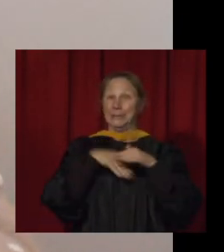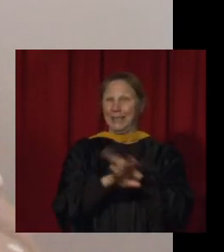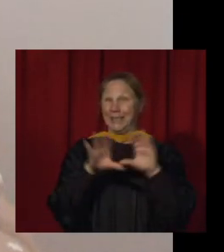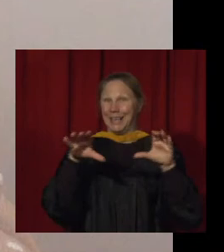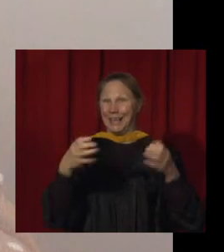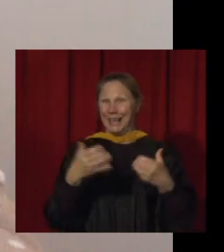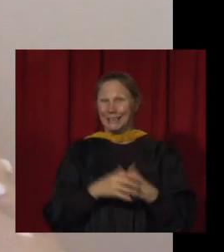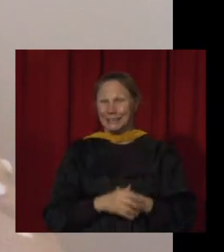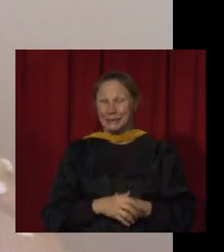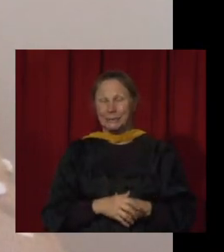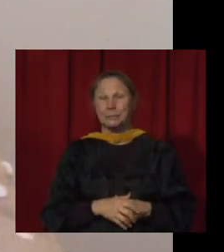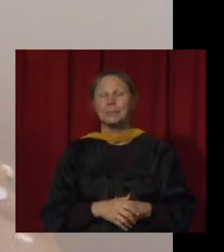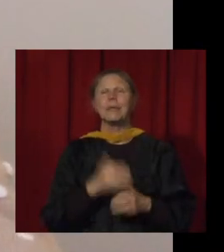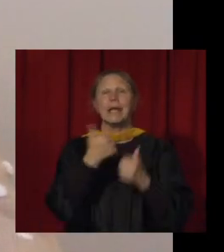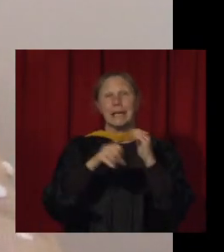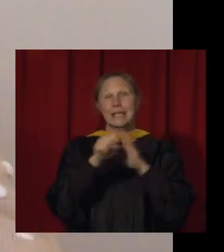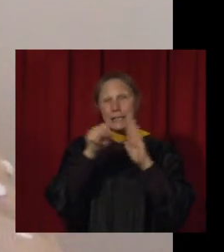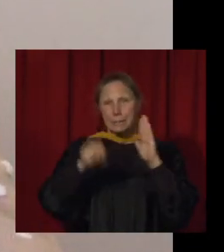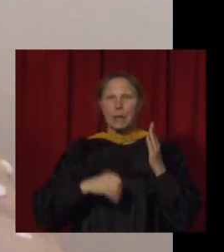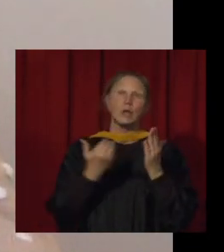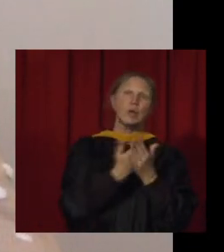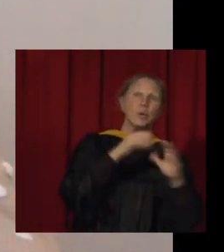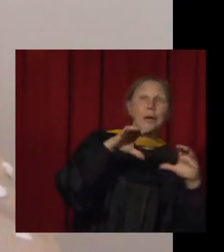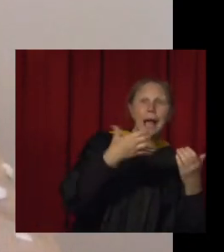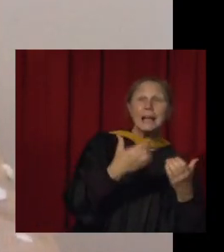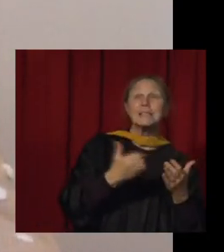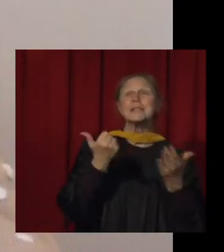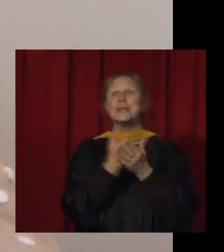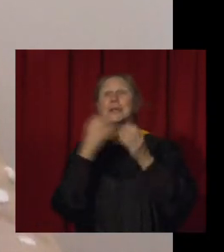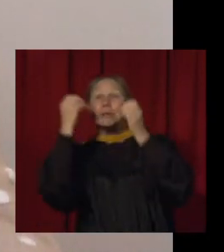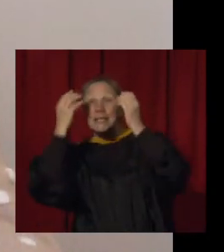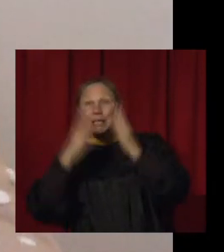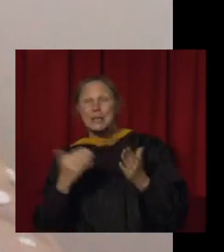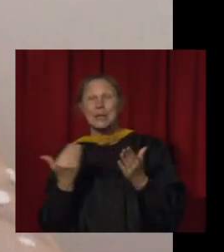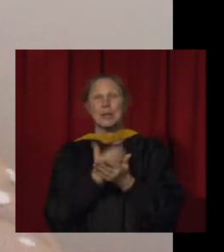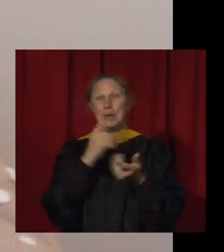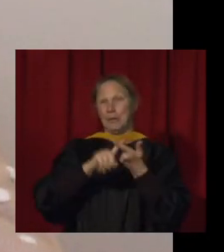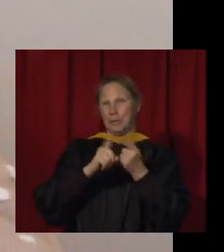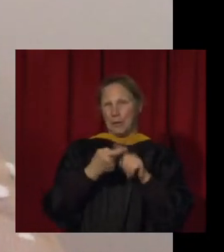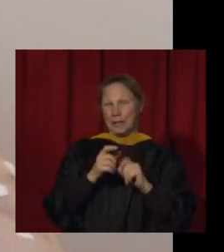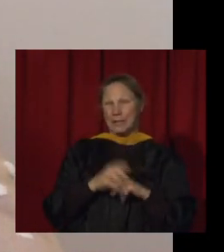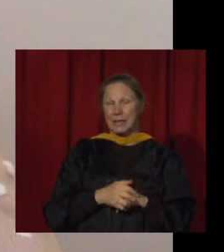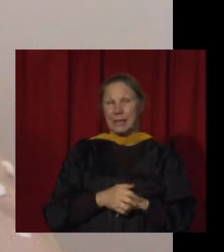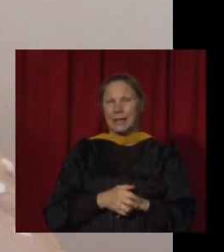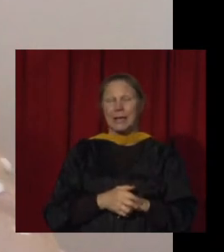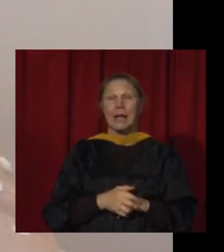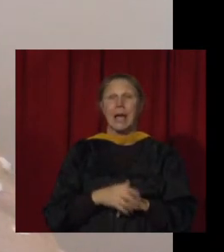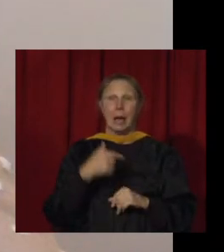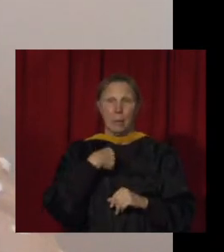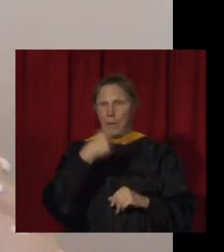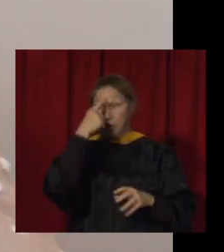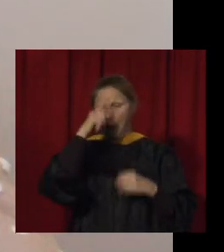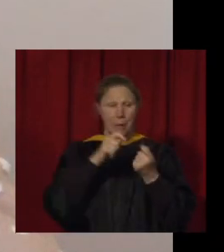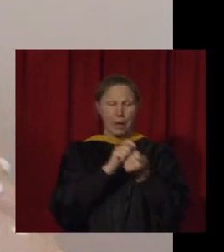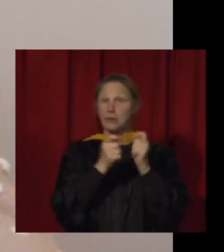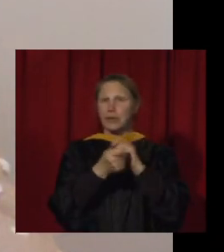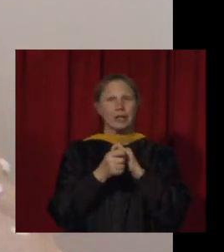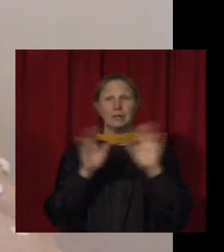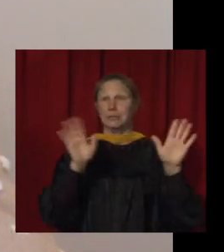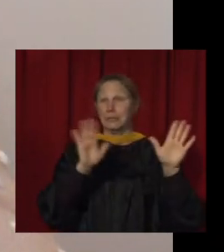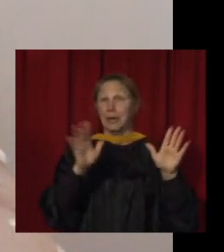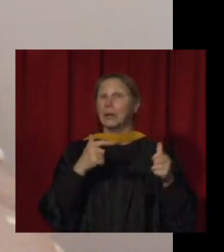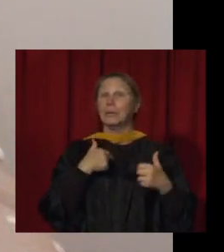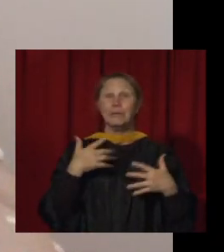each semester came new classes, new professors, and new friends. We no longer thought about the changes we once